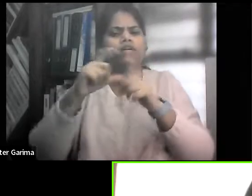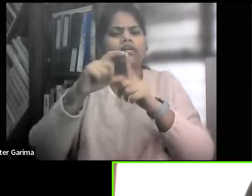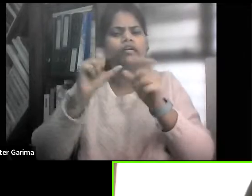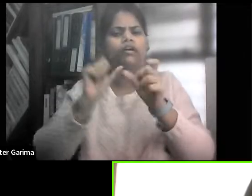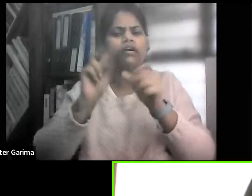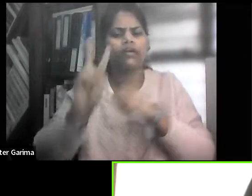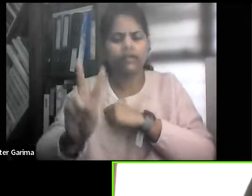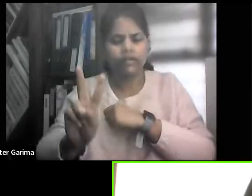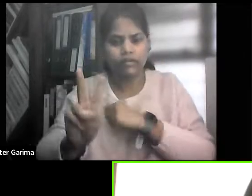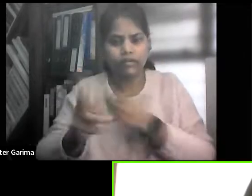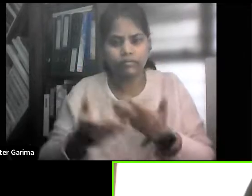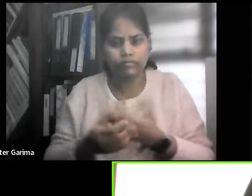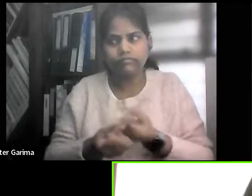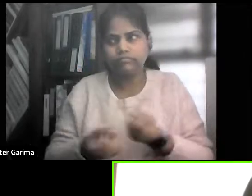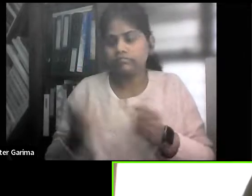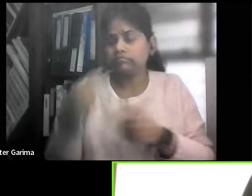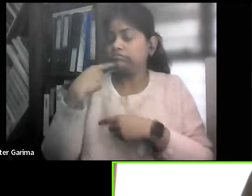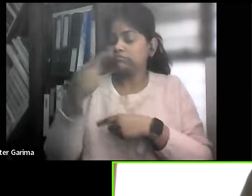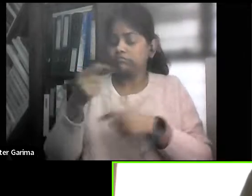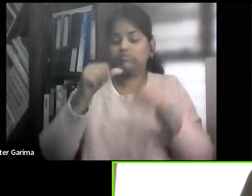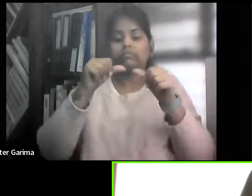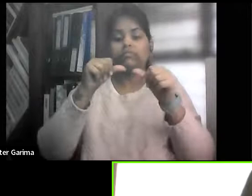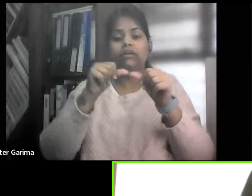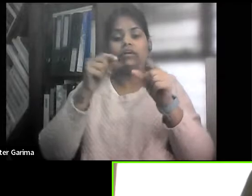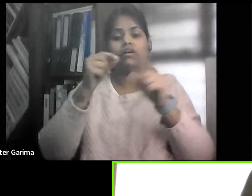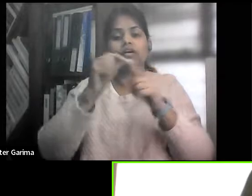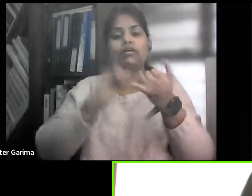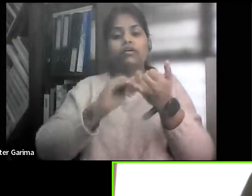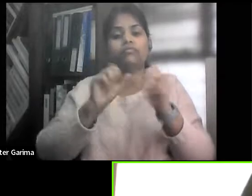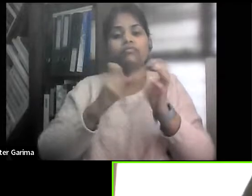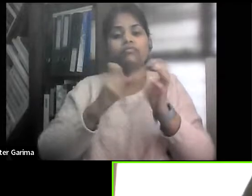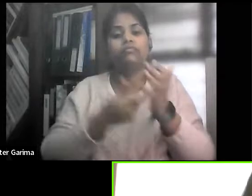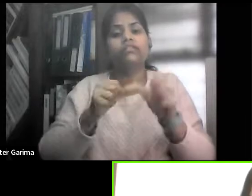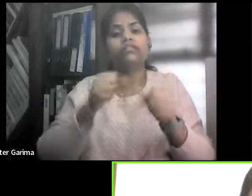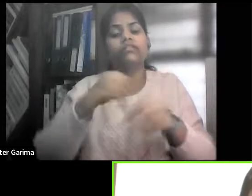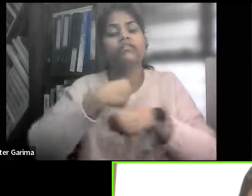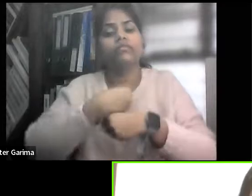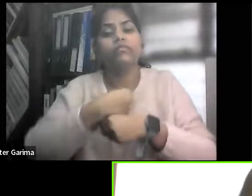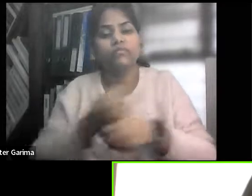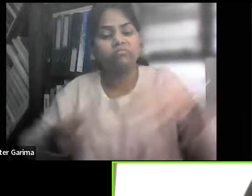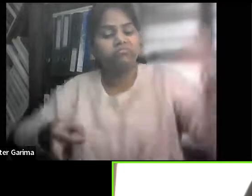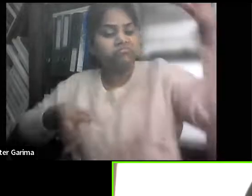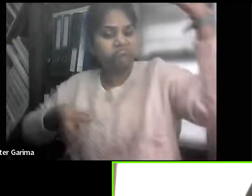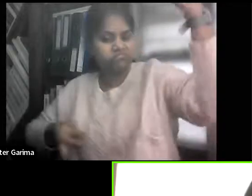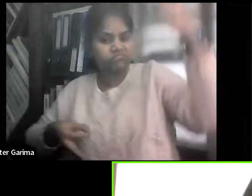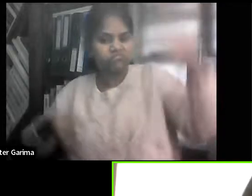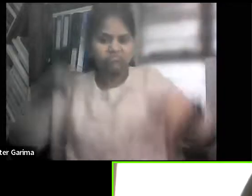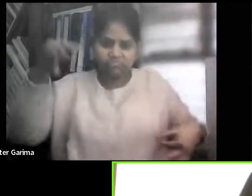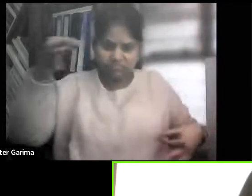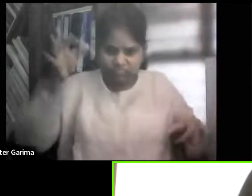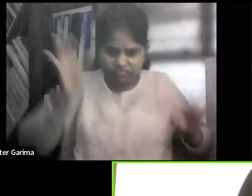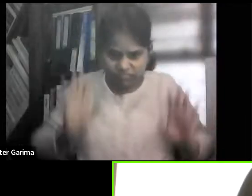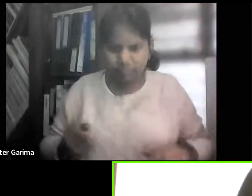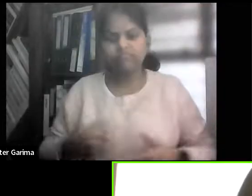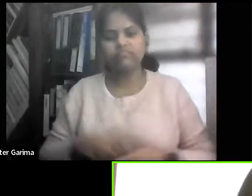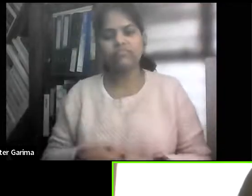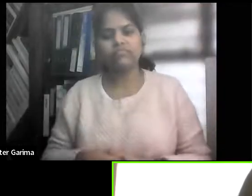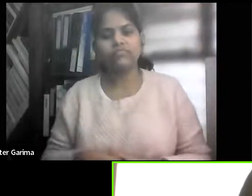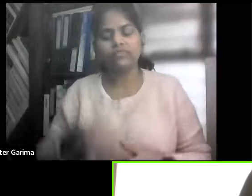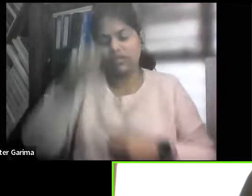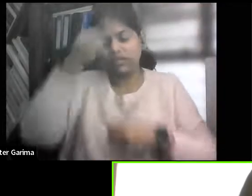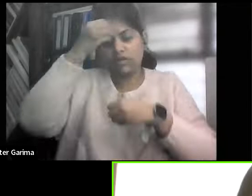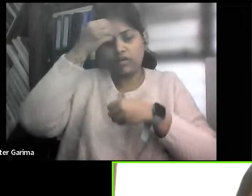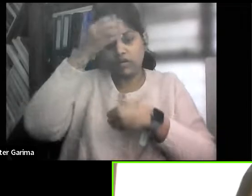from cloud and water as semi-divine figures, also known as vidyadharis or embodiments of knowledge, who were entrusted with the art